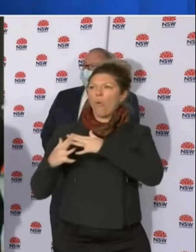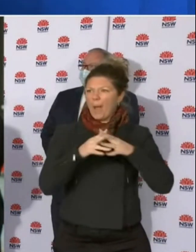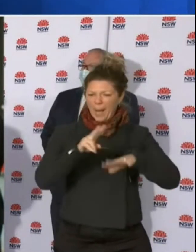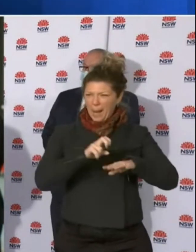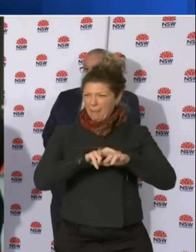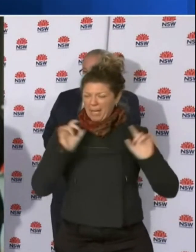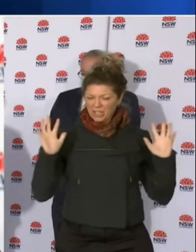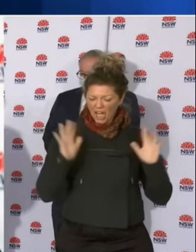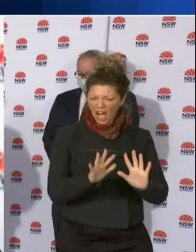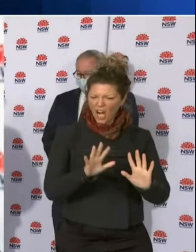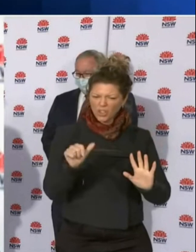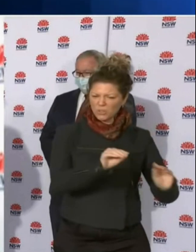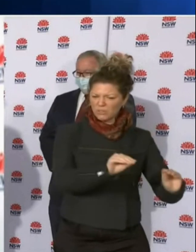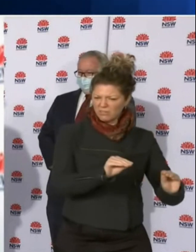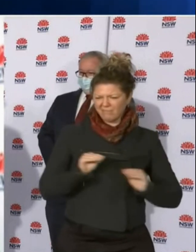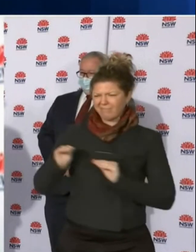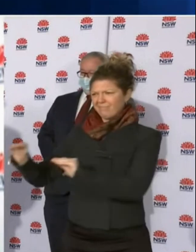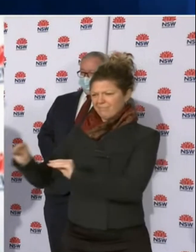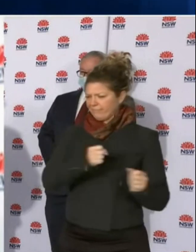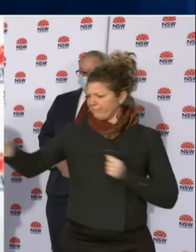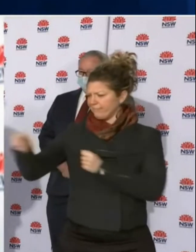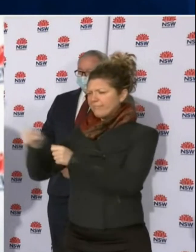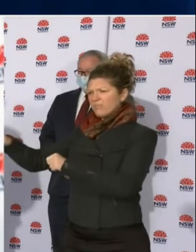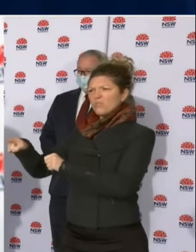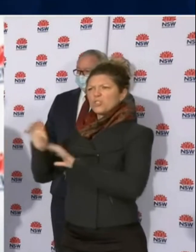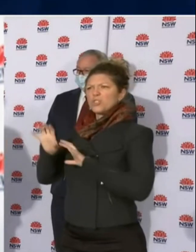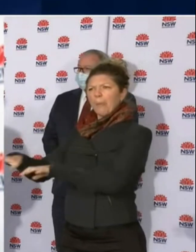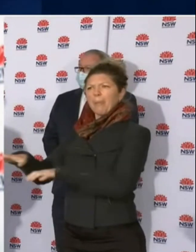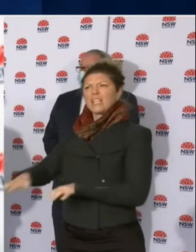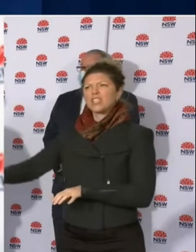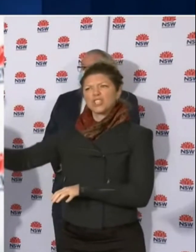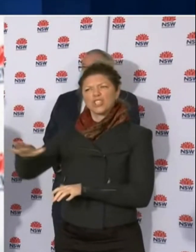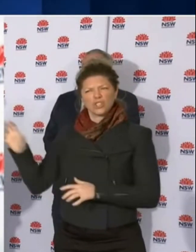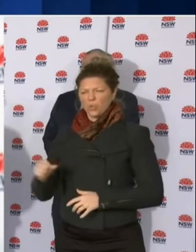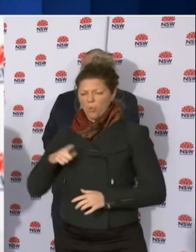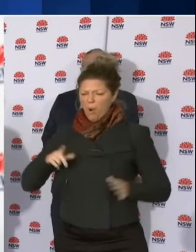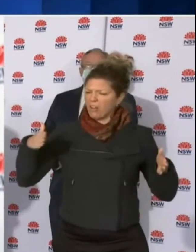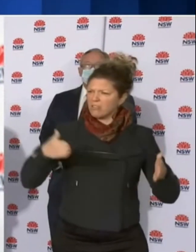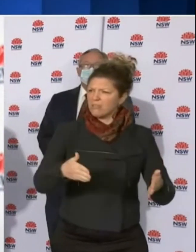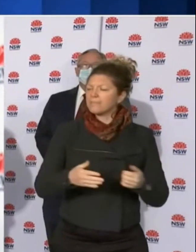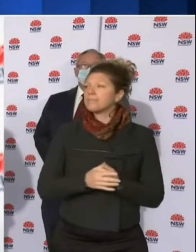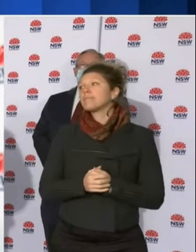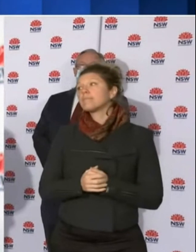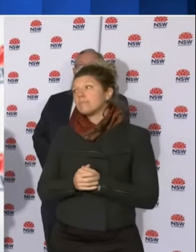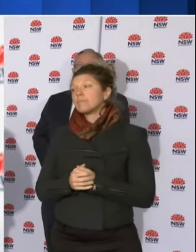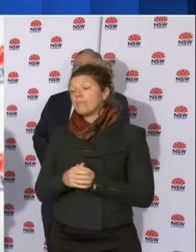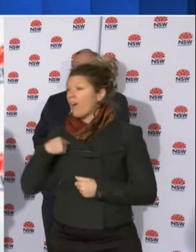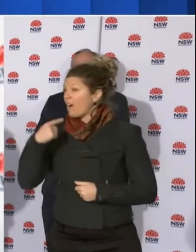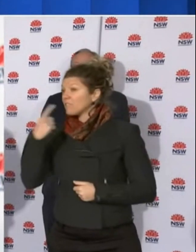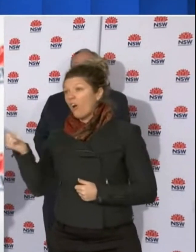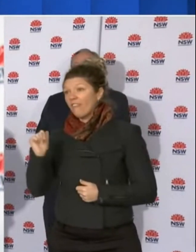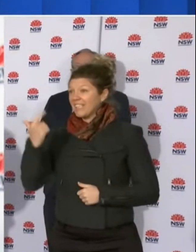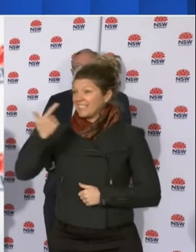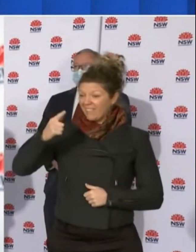happening? That will be done. I said before that with 17,700 strong police force, we have a lot